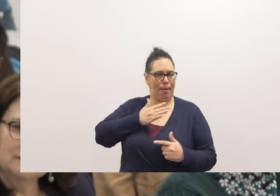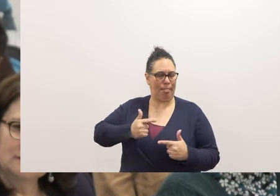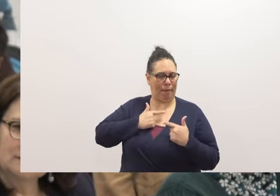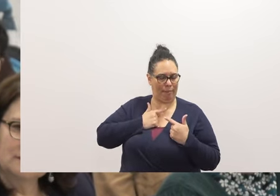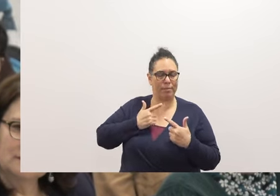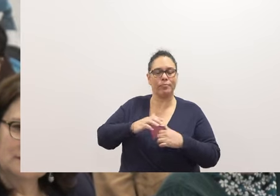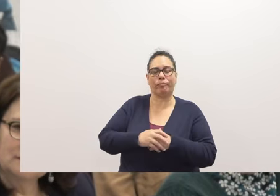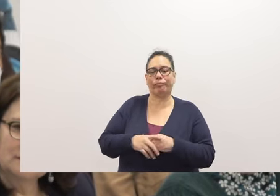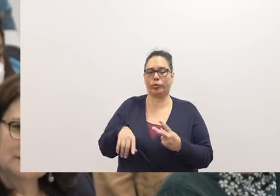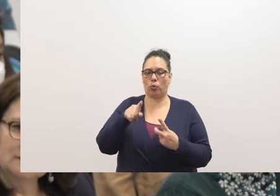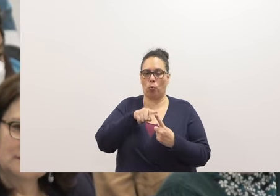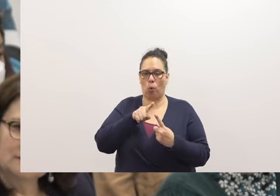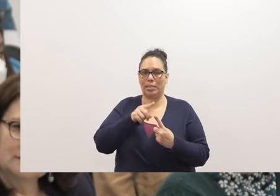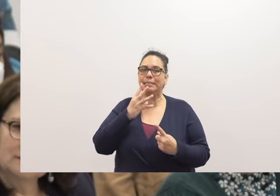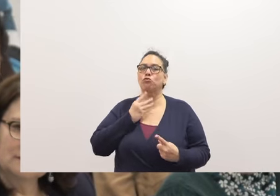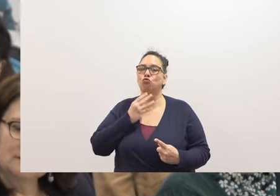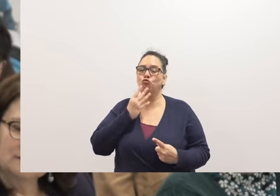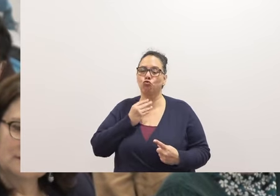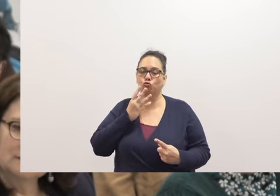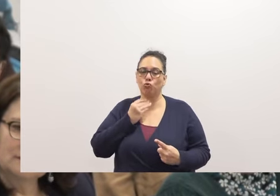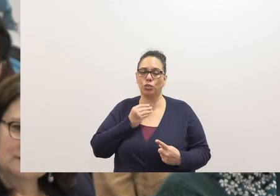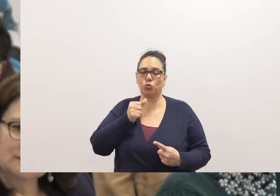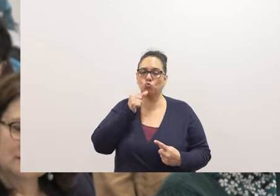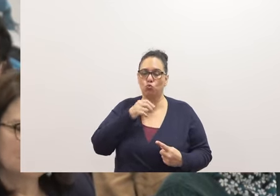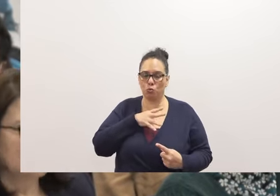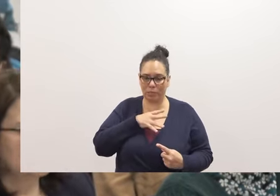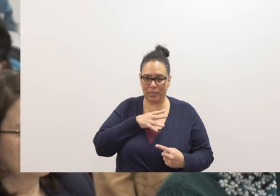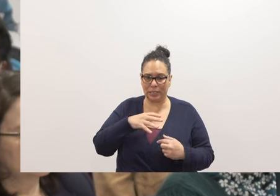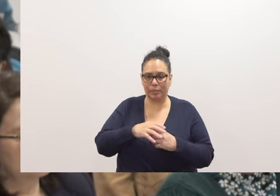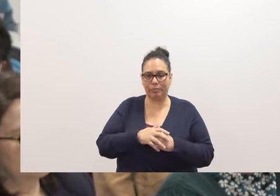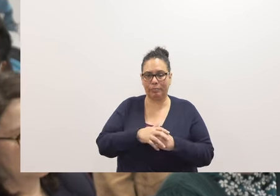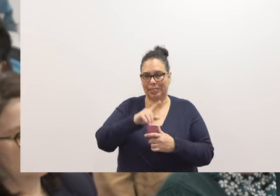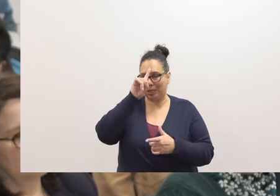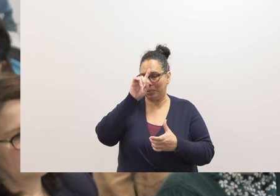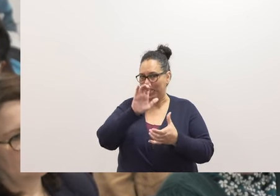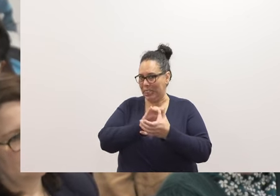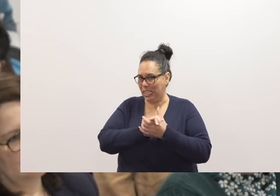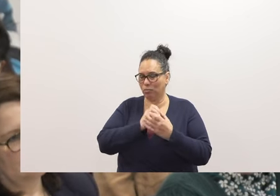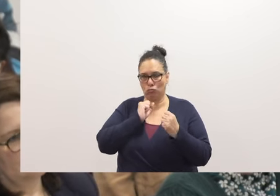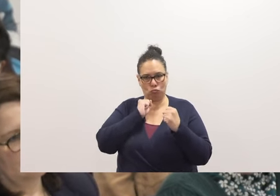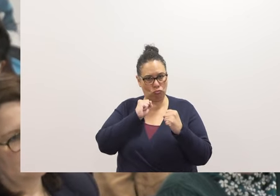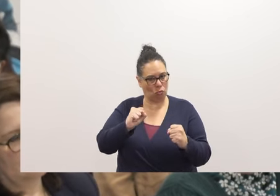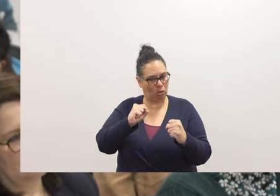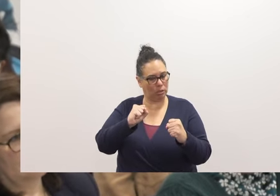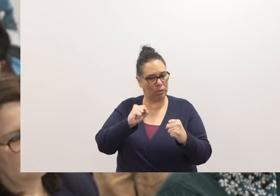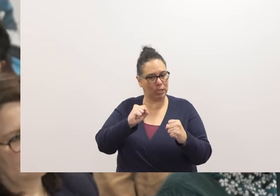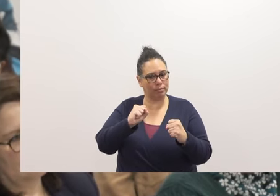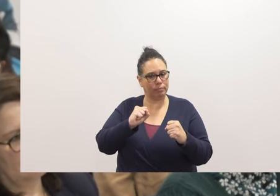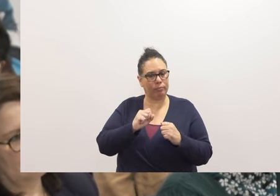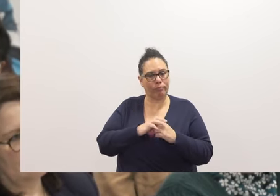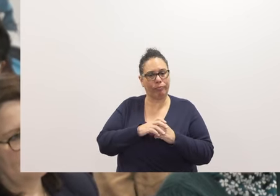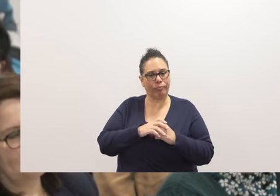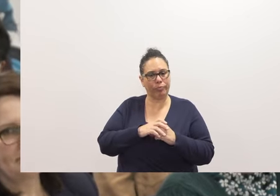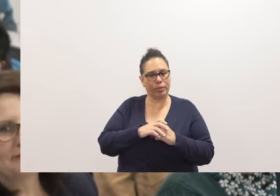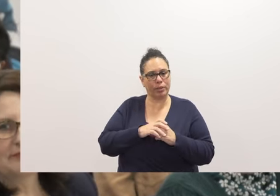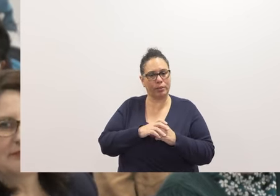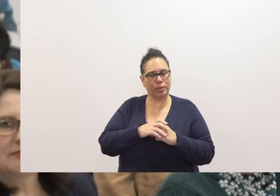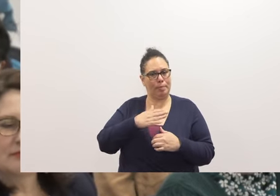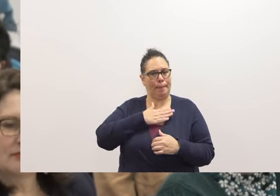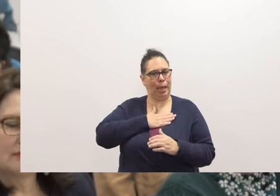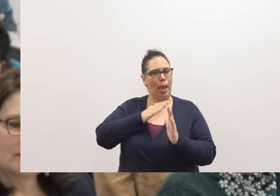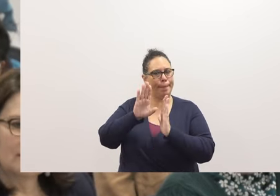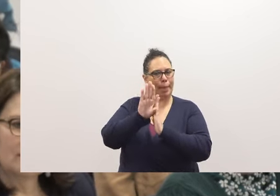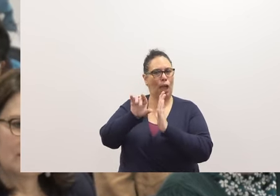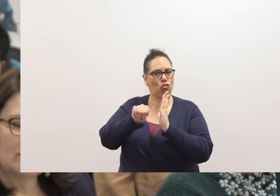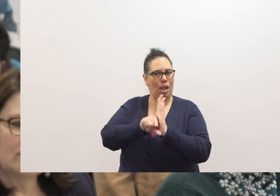One is as a Jewish woman, I believe very strongly that my